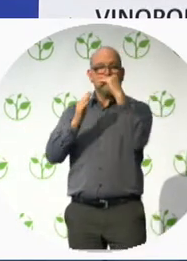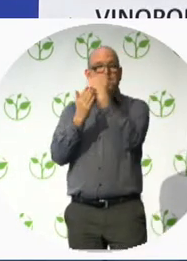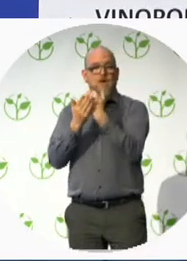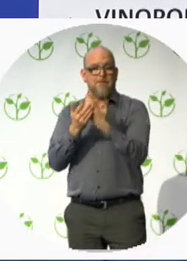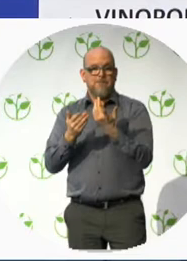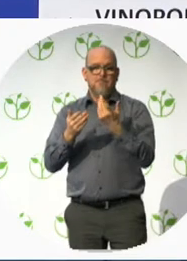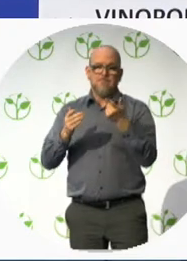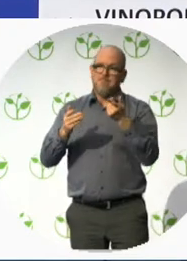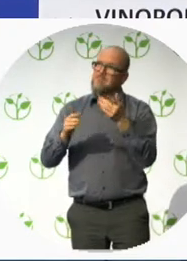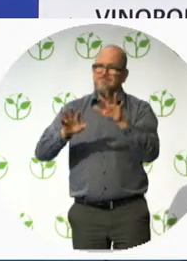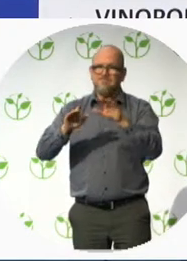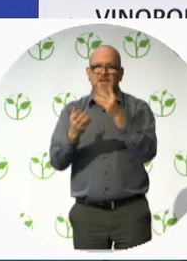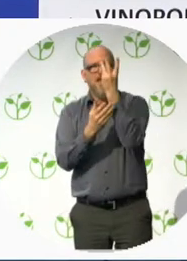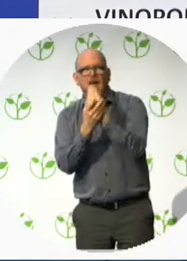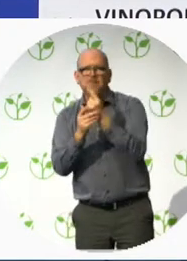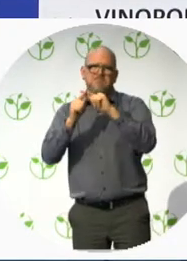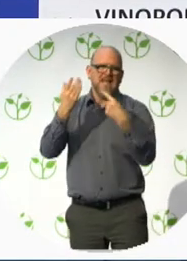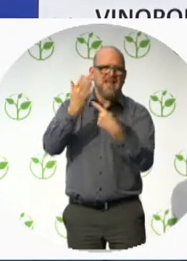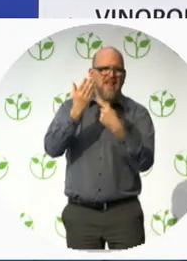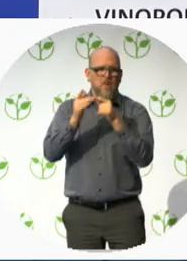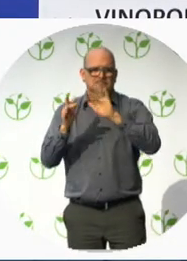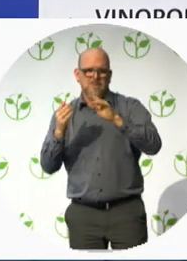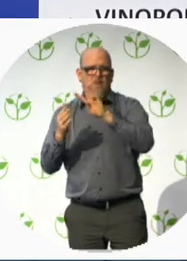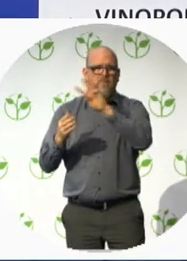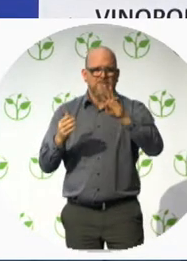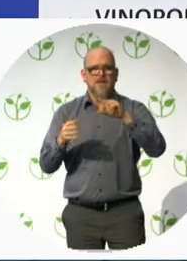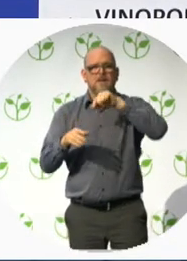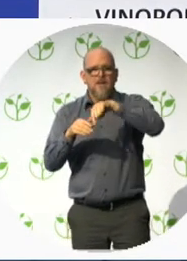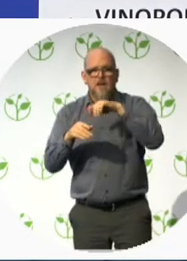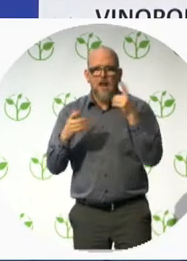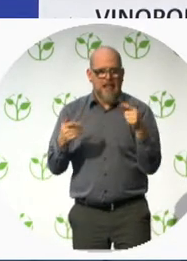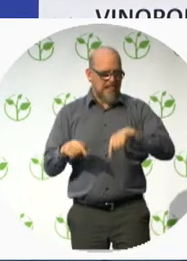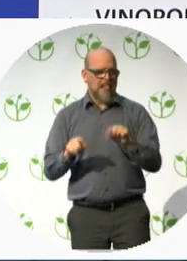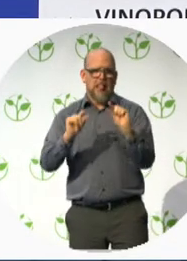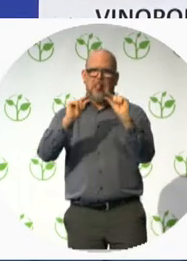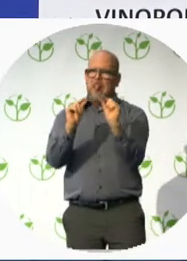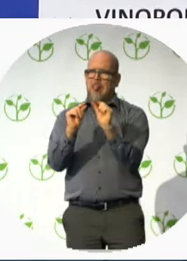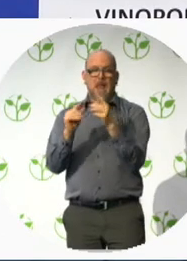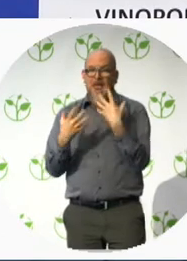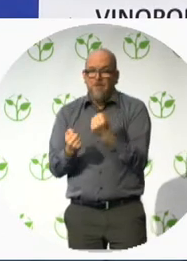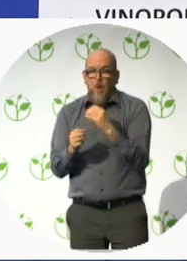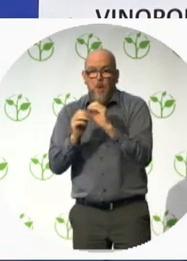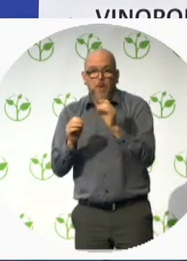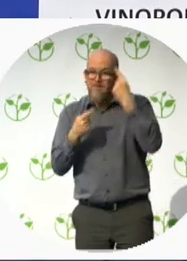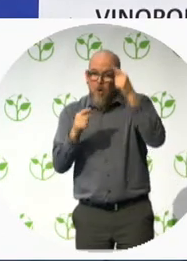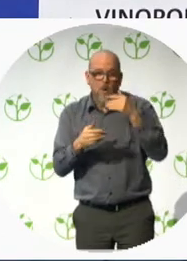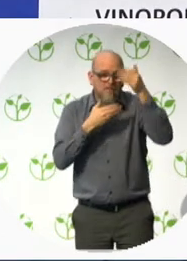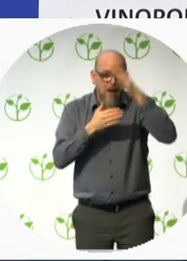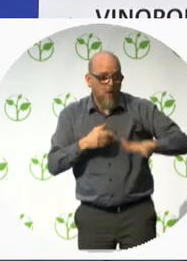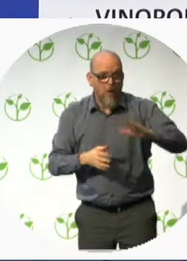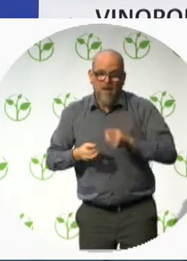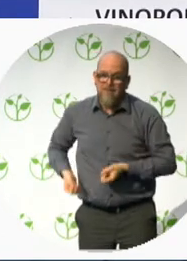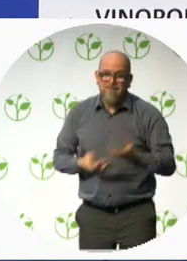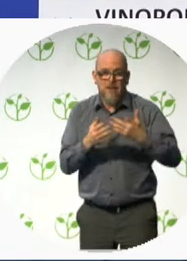schools. And we were absolutely shocked because within 2 weeks, people who were doing things